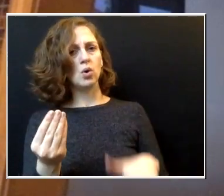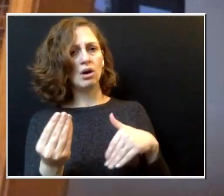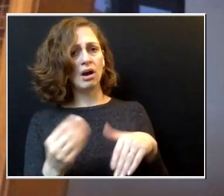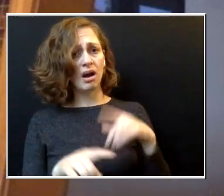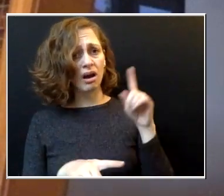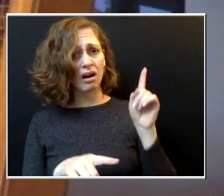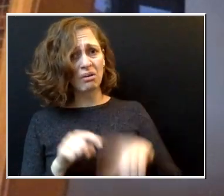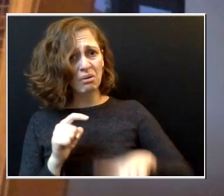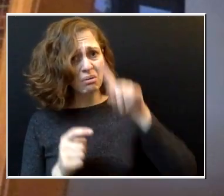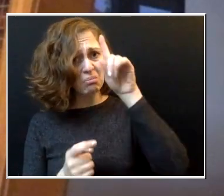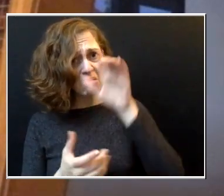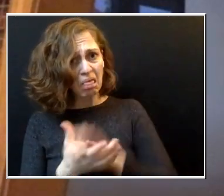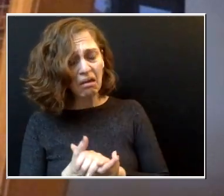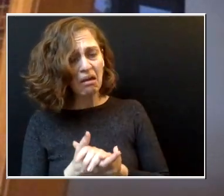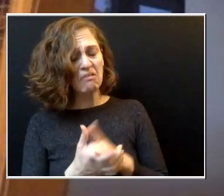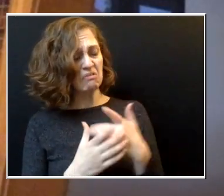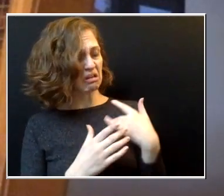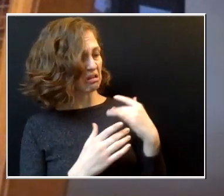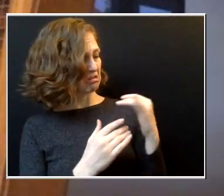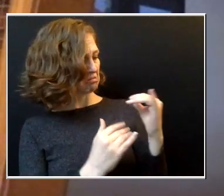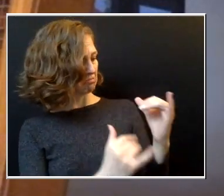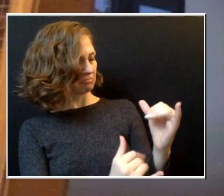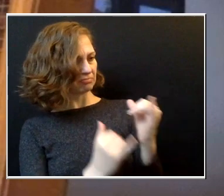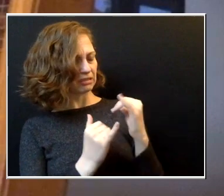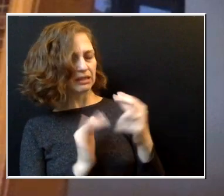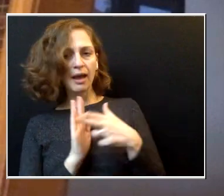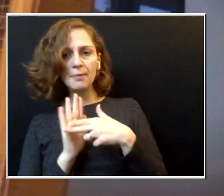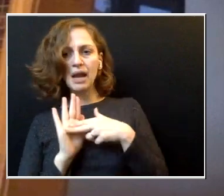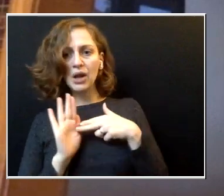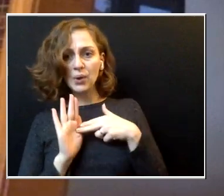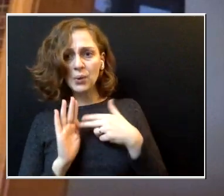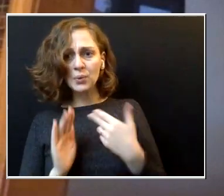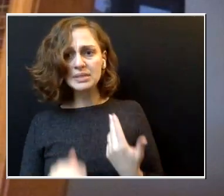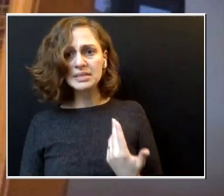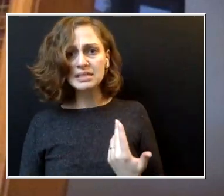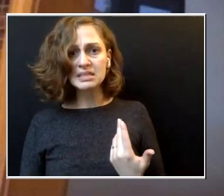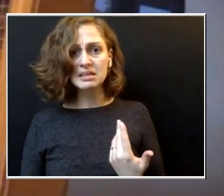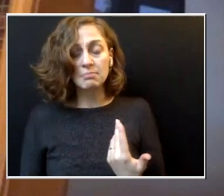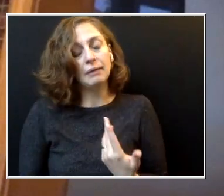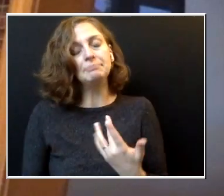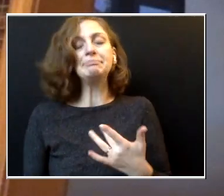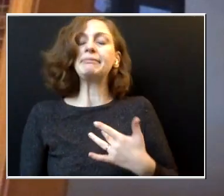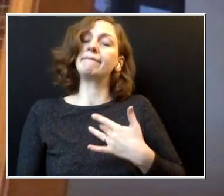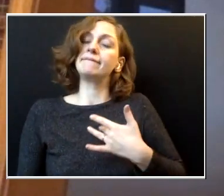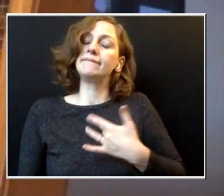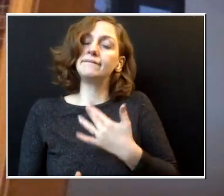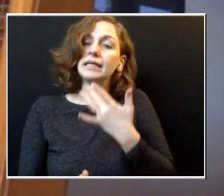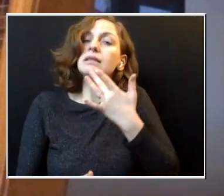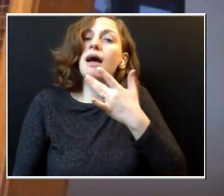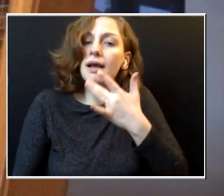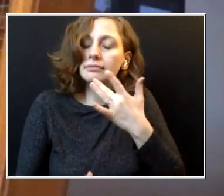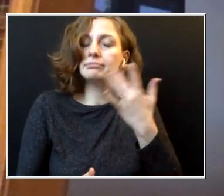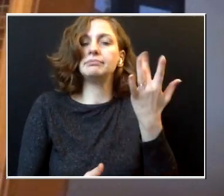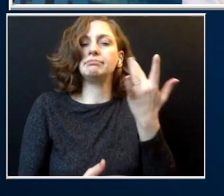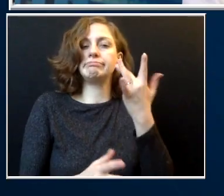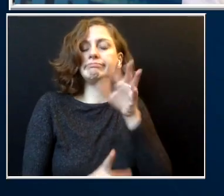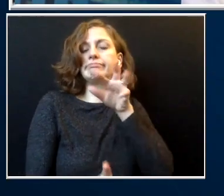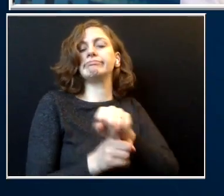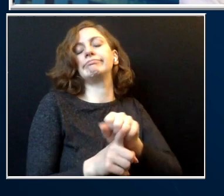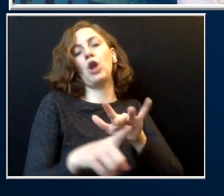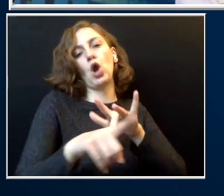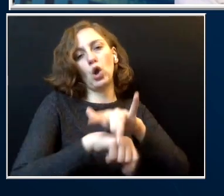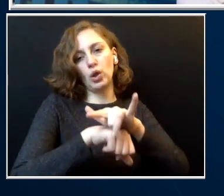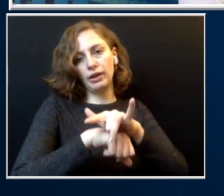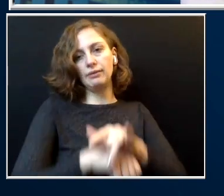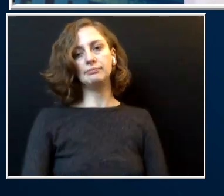having, the same diagnosis. But anyway, I feel very fortunate because it was caught early. Yeah, that is good.